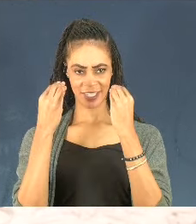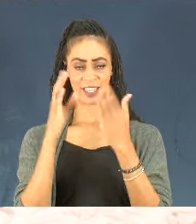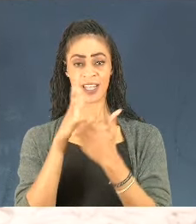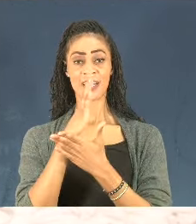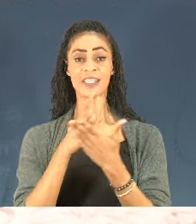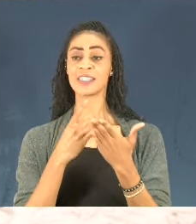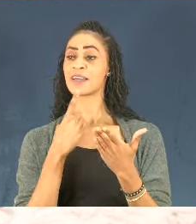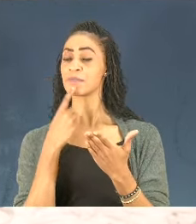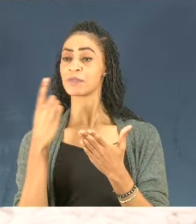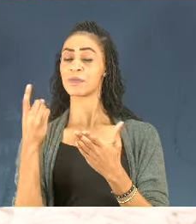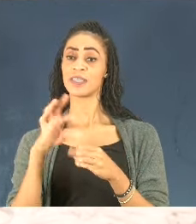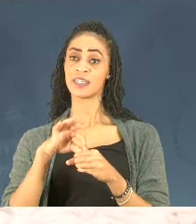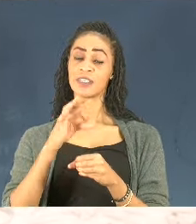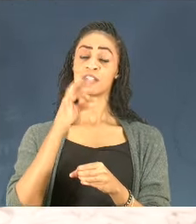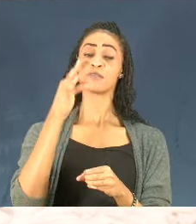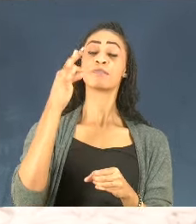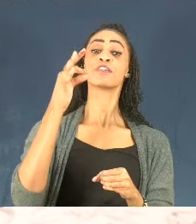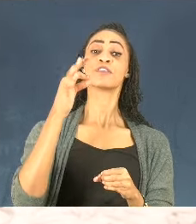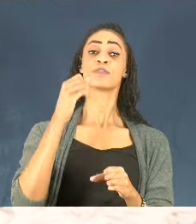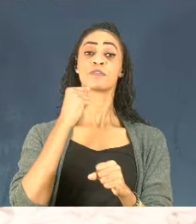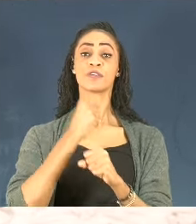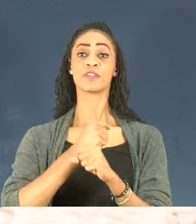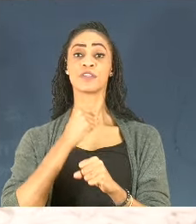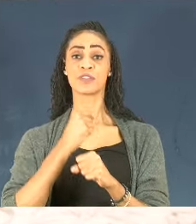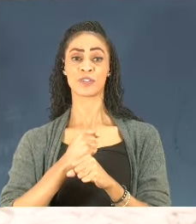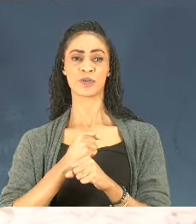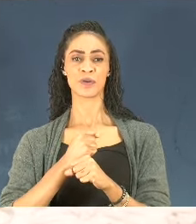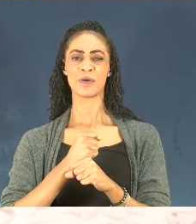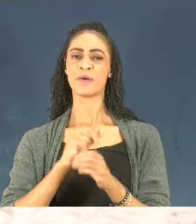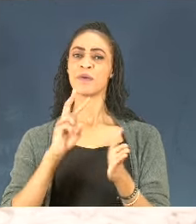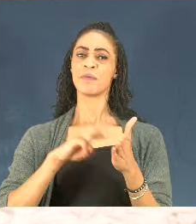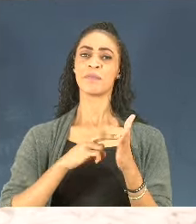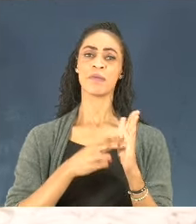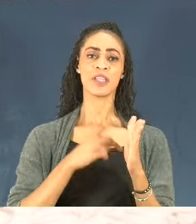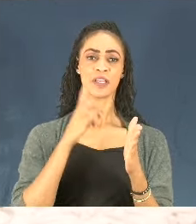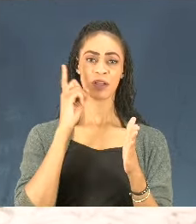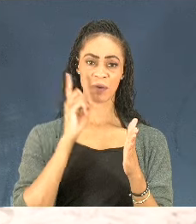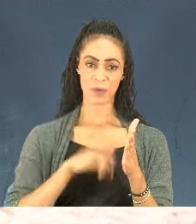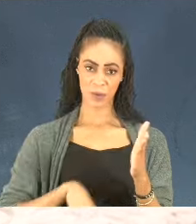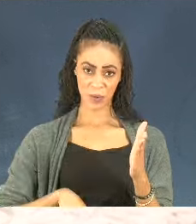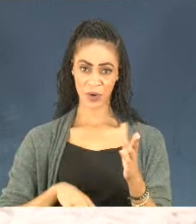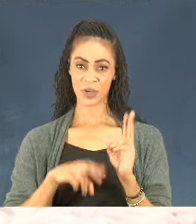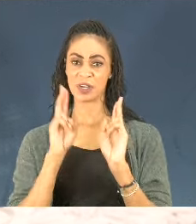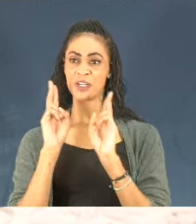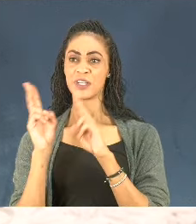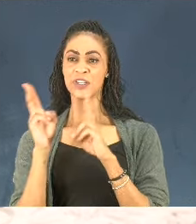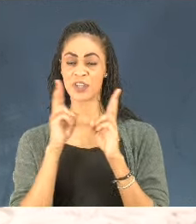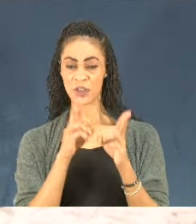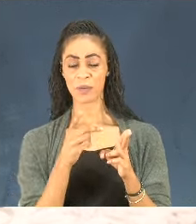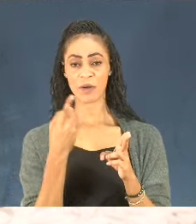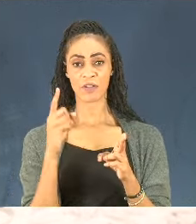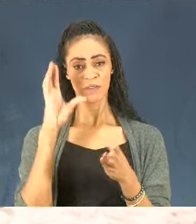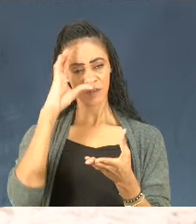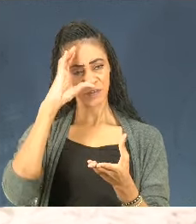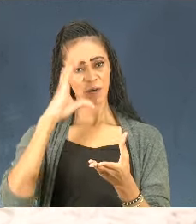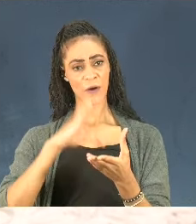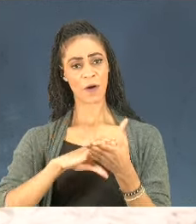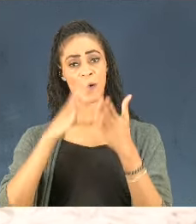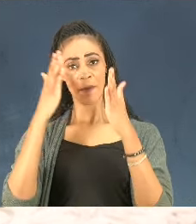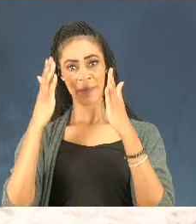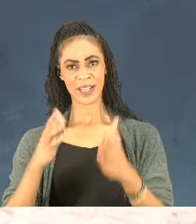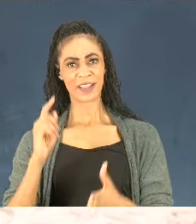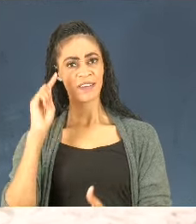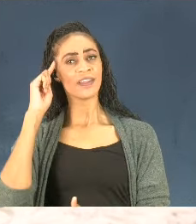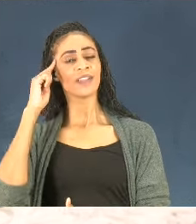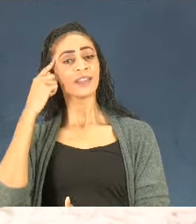dualism, in which the tendency is for some believers to think that there are some things that are more